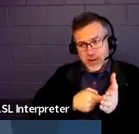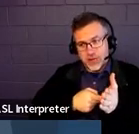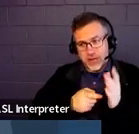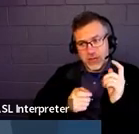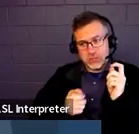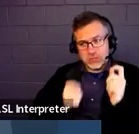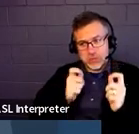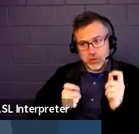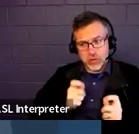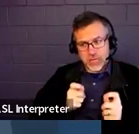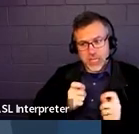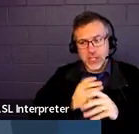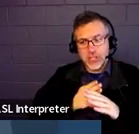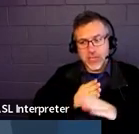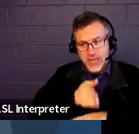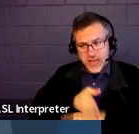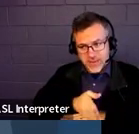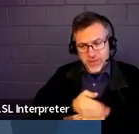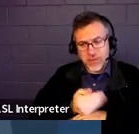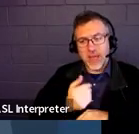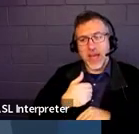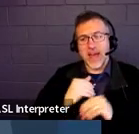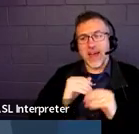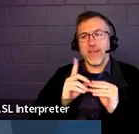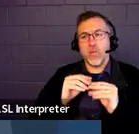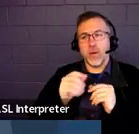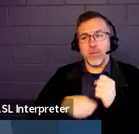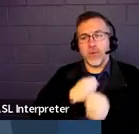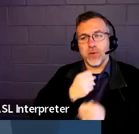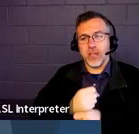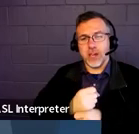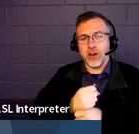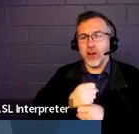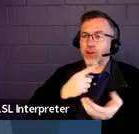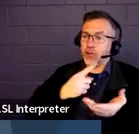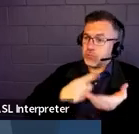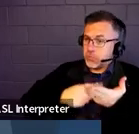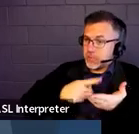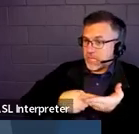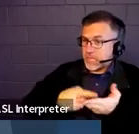an additional year to talk about whether a sixth year,